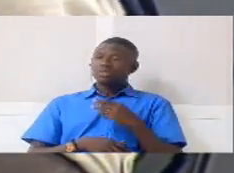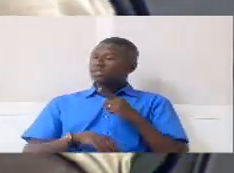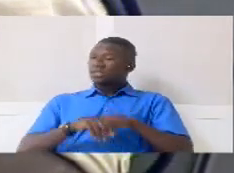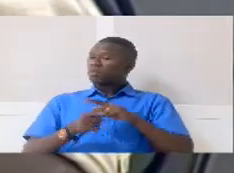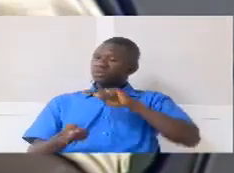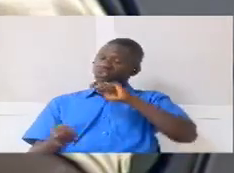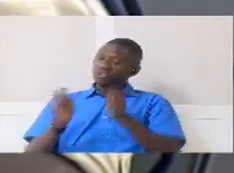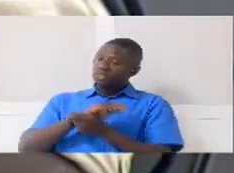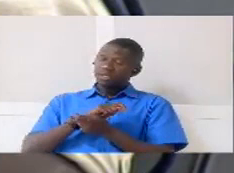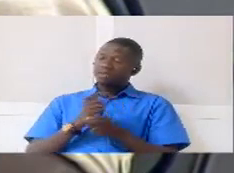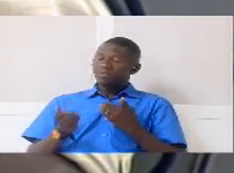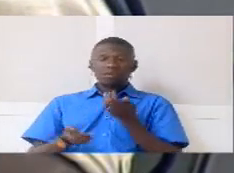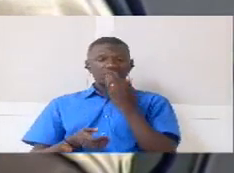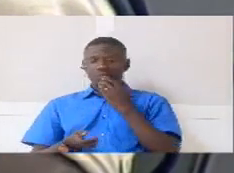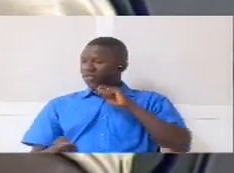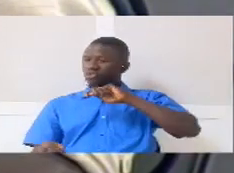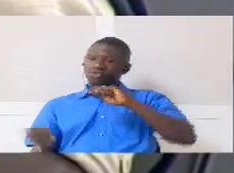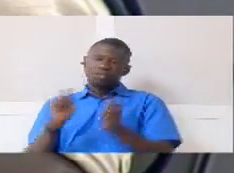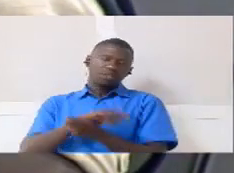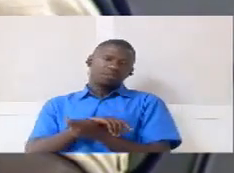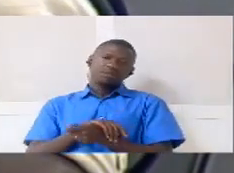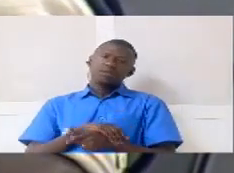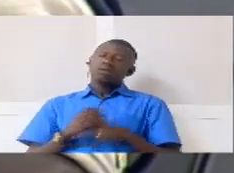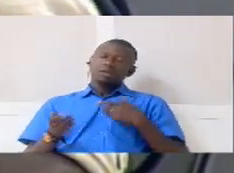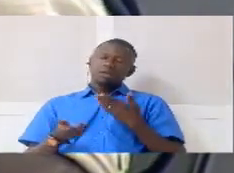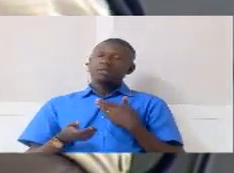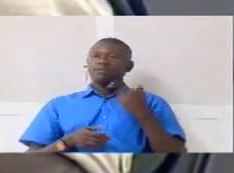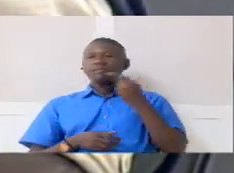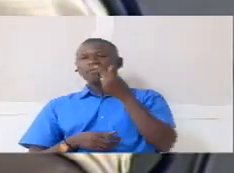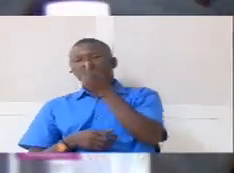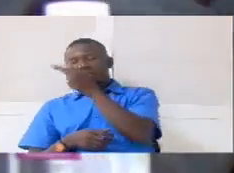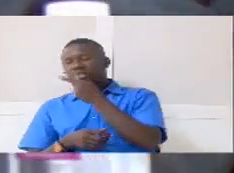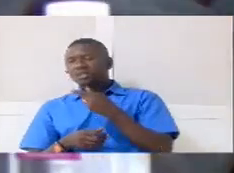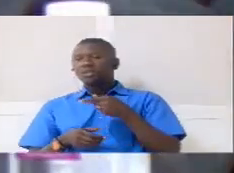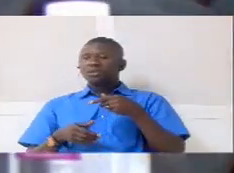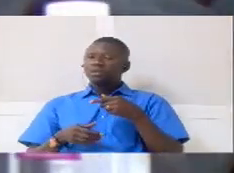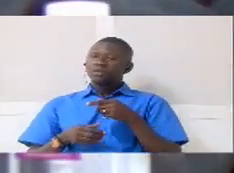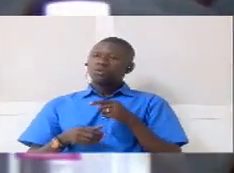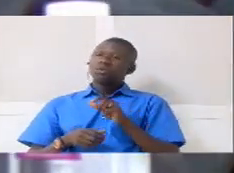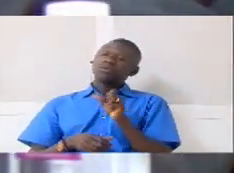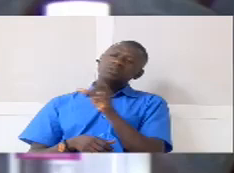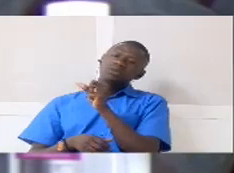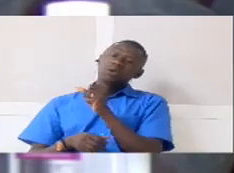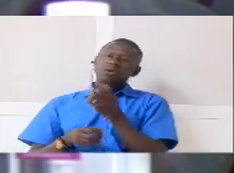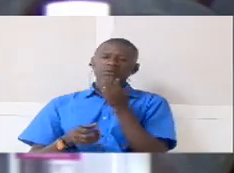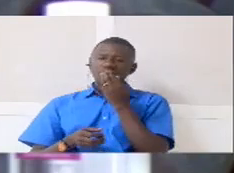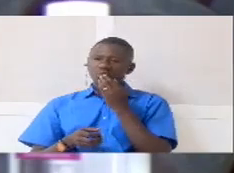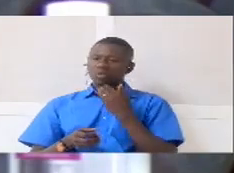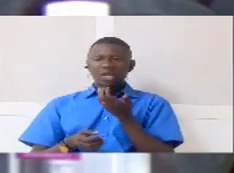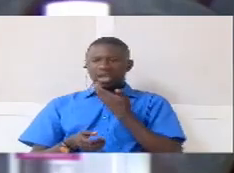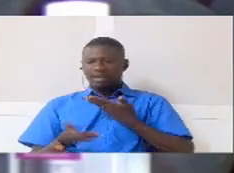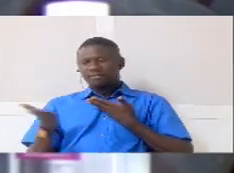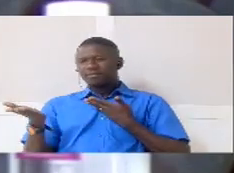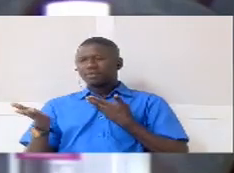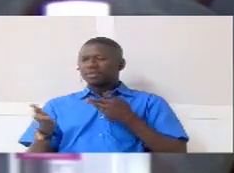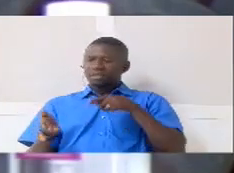falinda. Even the food that we consume have changed. Adu sarele kono rumong kadomoro miki ni sami kadulie. And even in the villages or in towns, the kind of